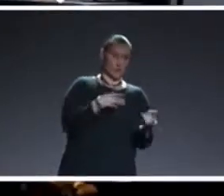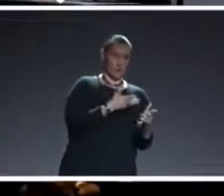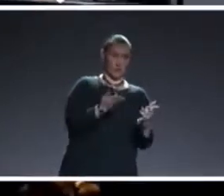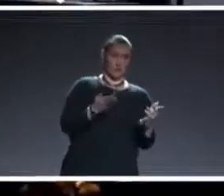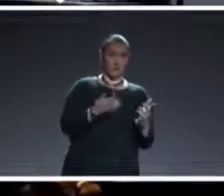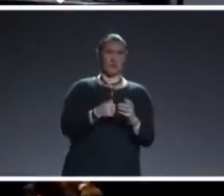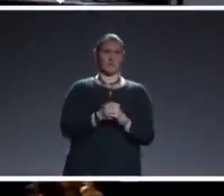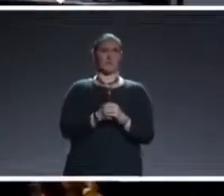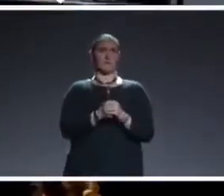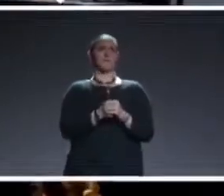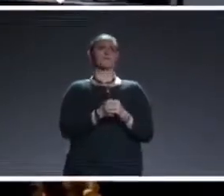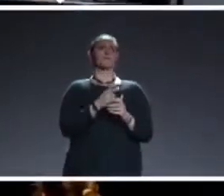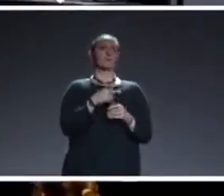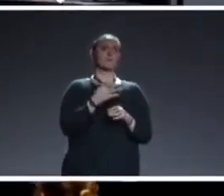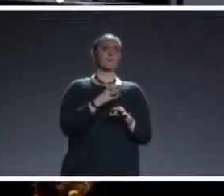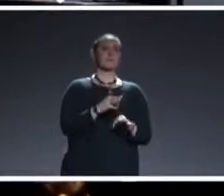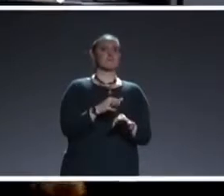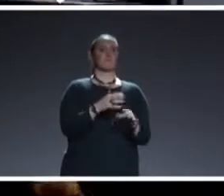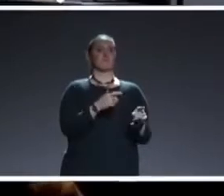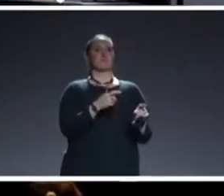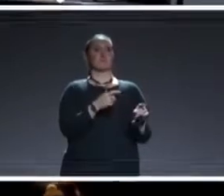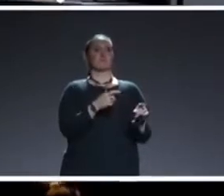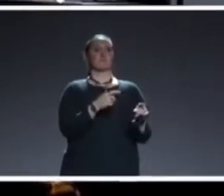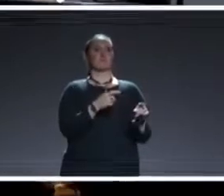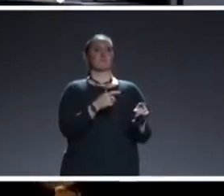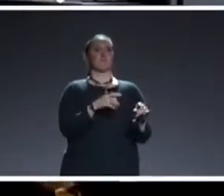then my mom died, and